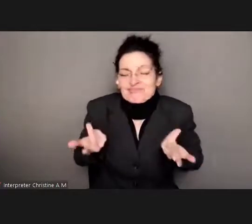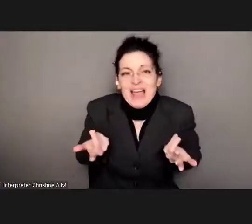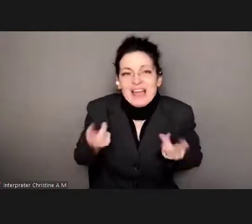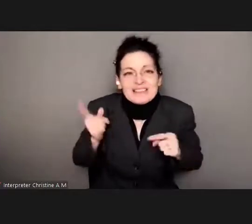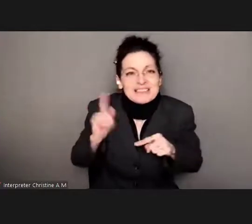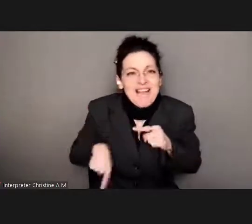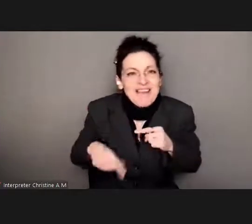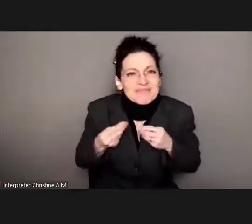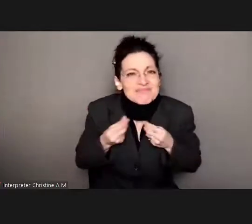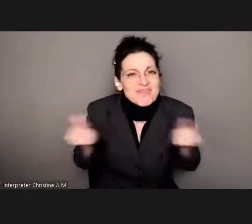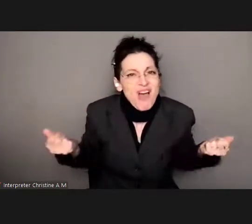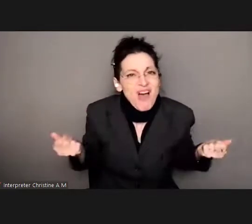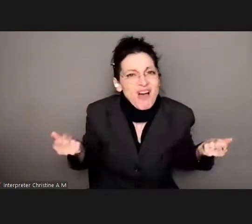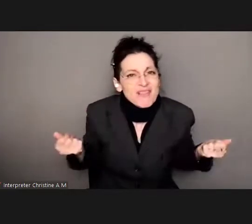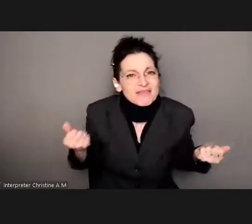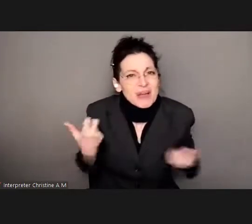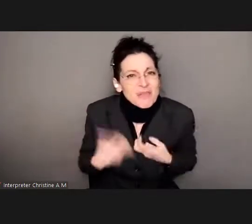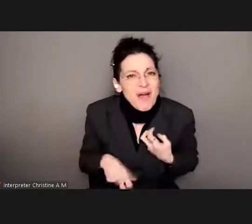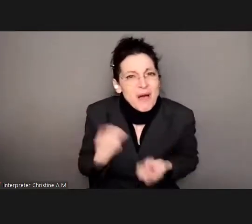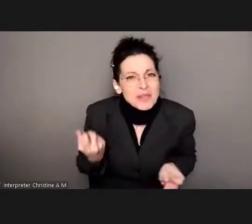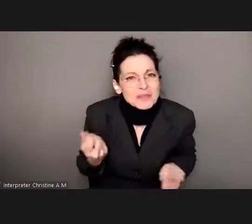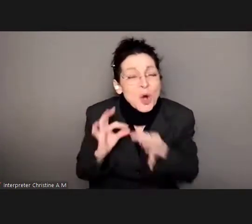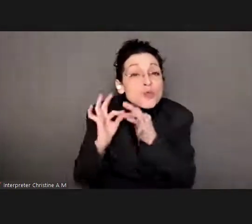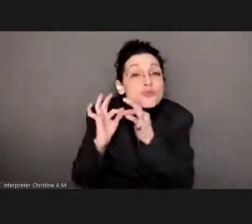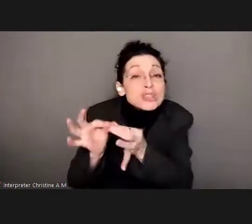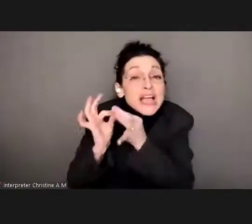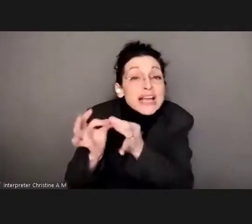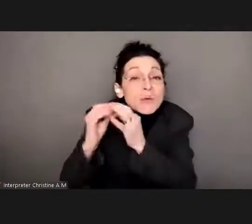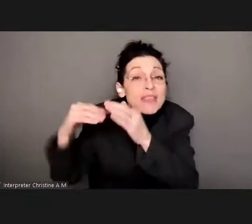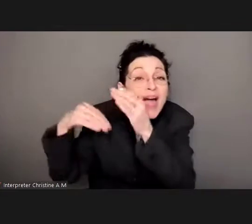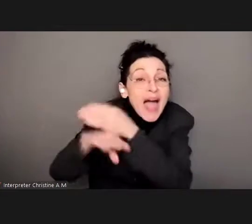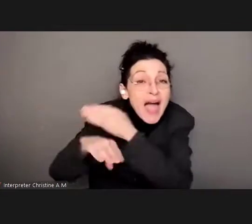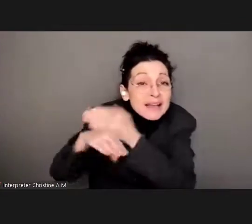Conundrums or